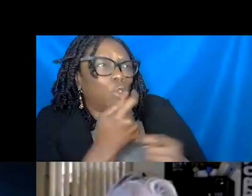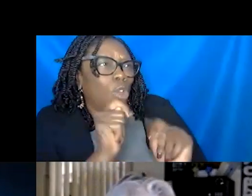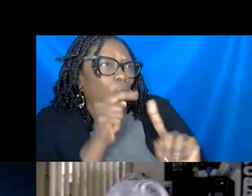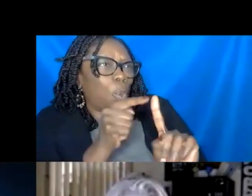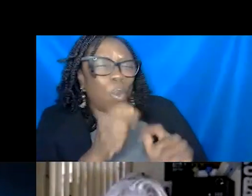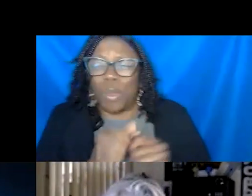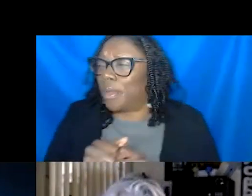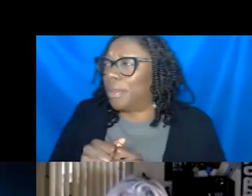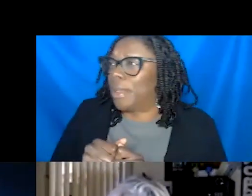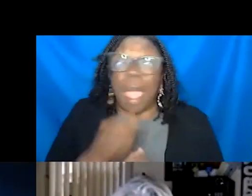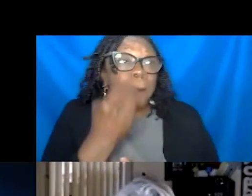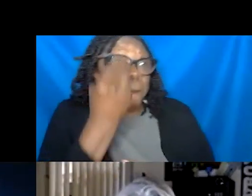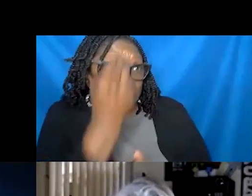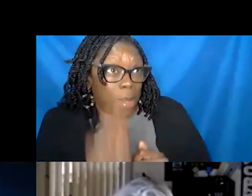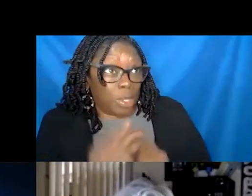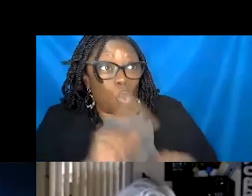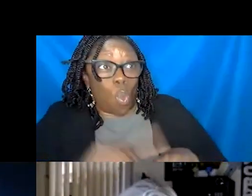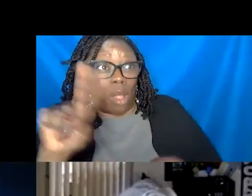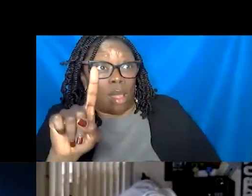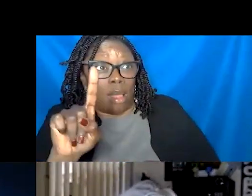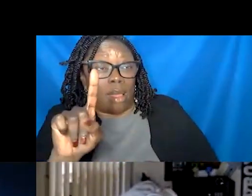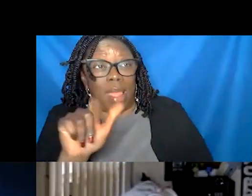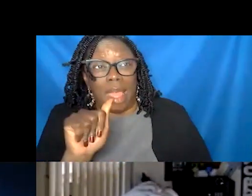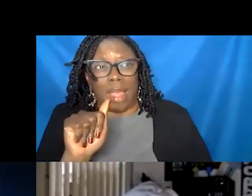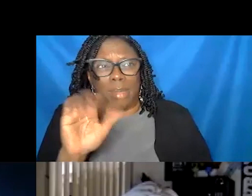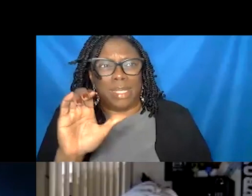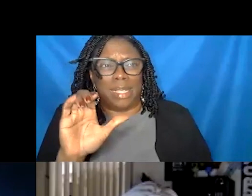at 1 o'clock in the Academic Senate office.